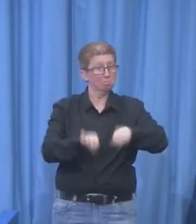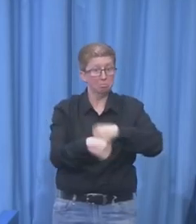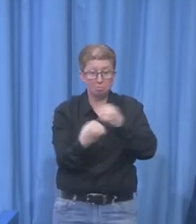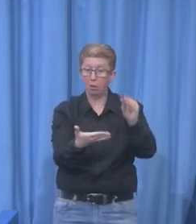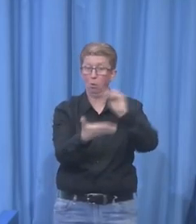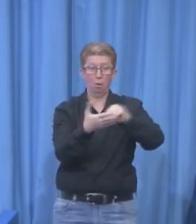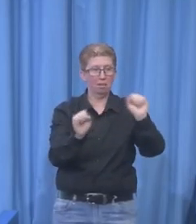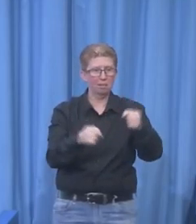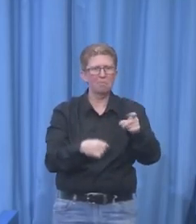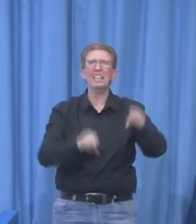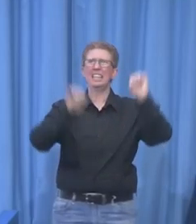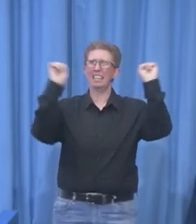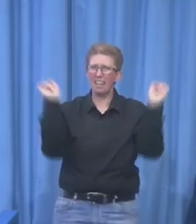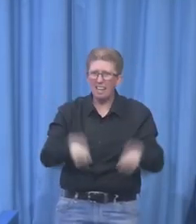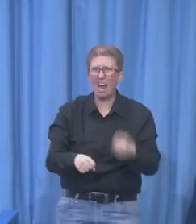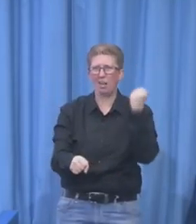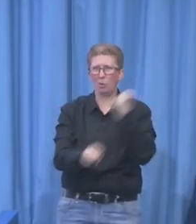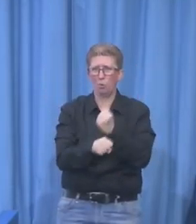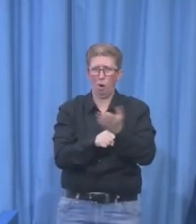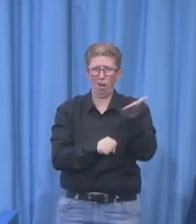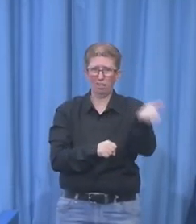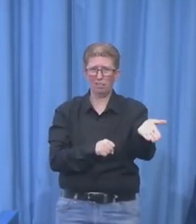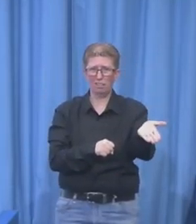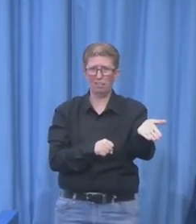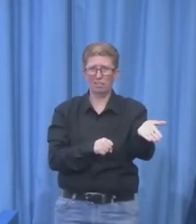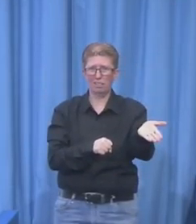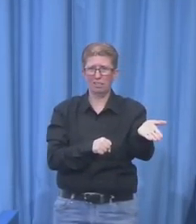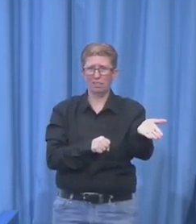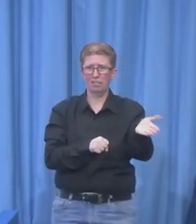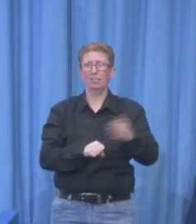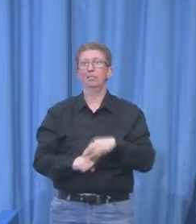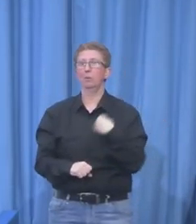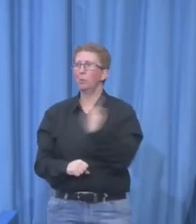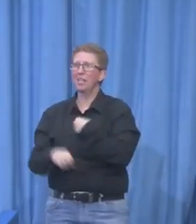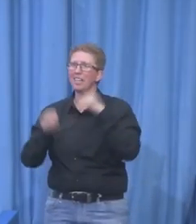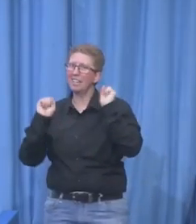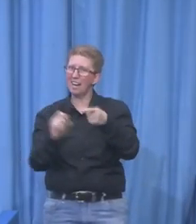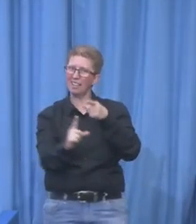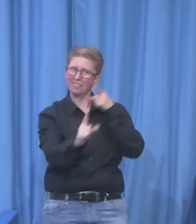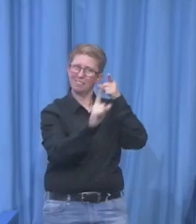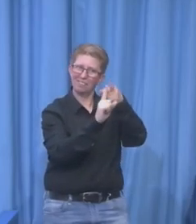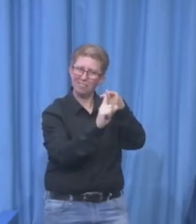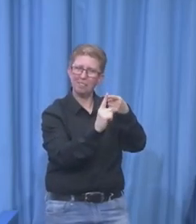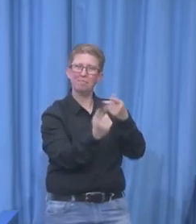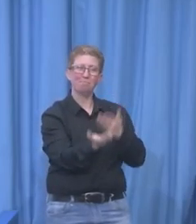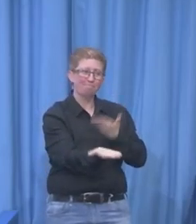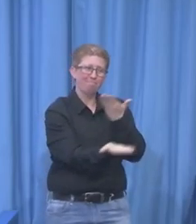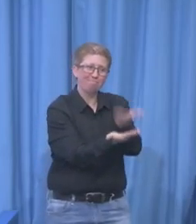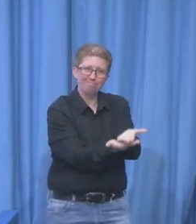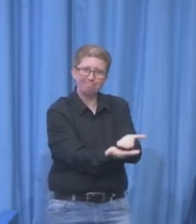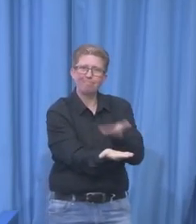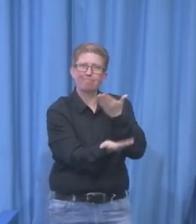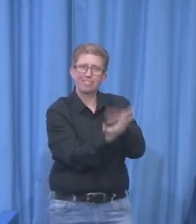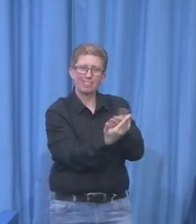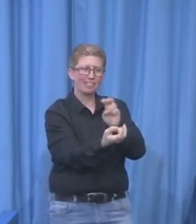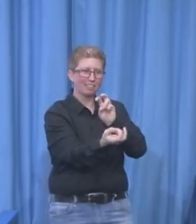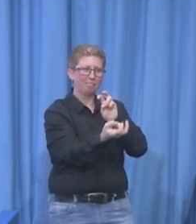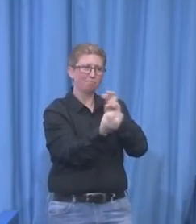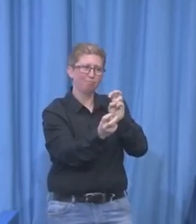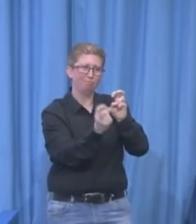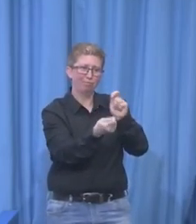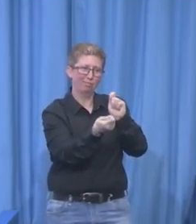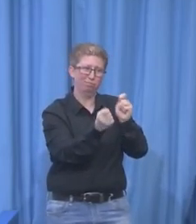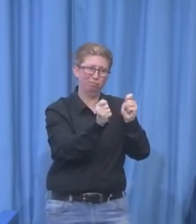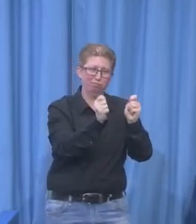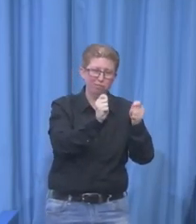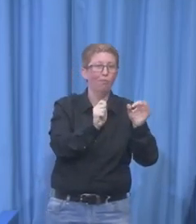world. And that is that there are multiple ways to do things, and that businesses, all of those things can work within our walls,